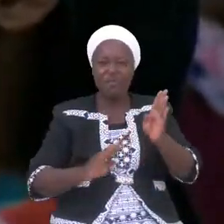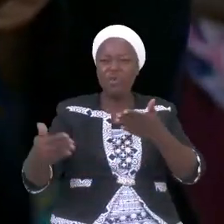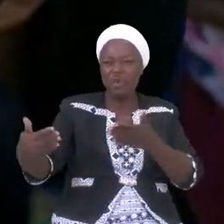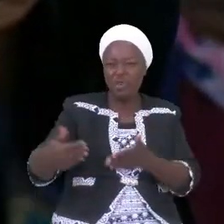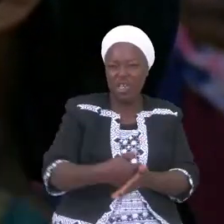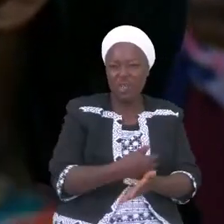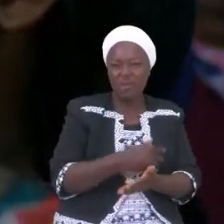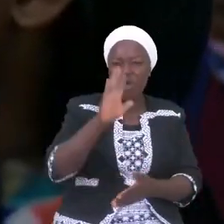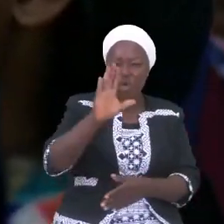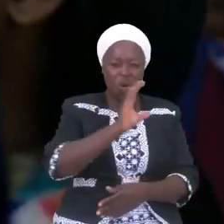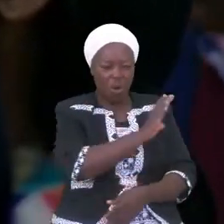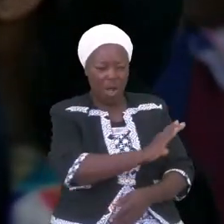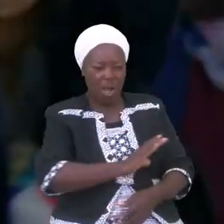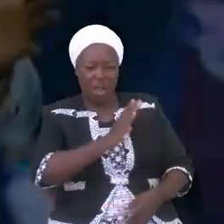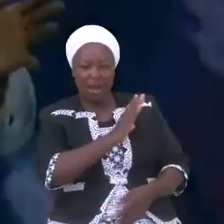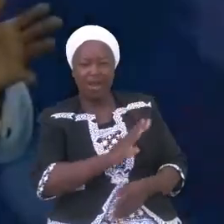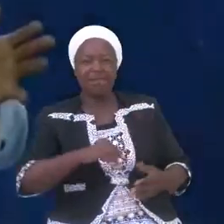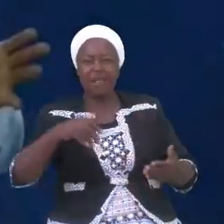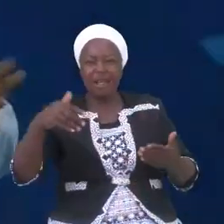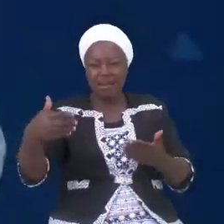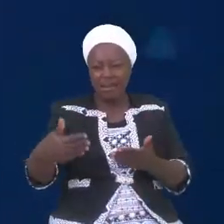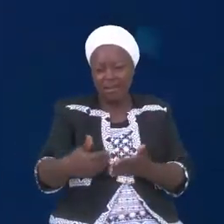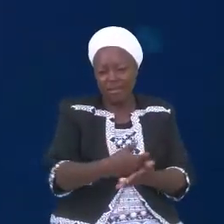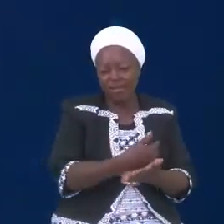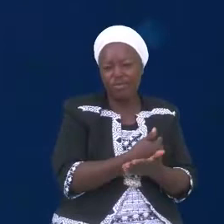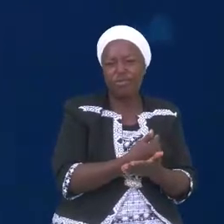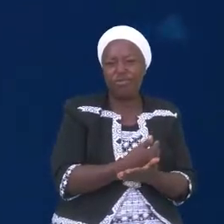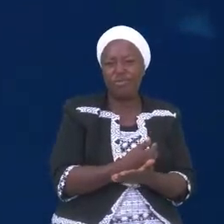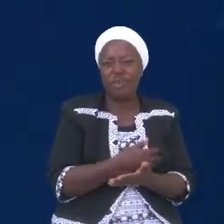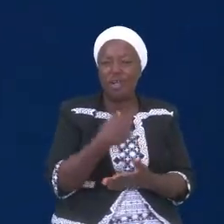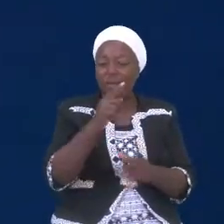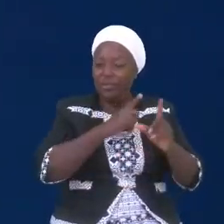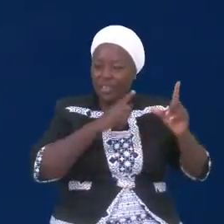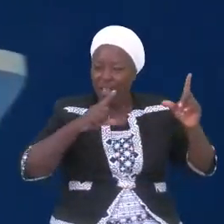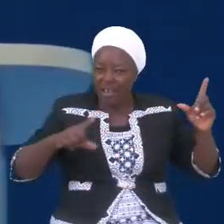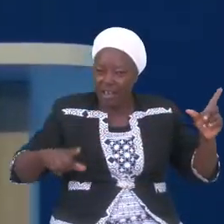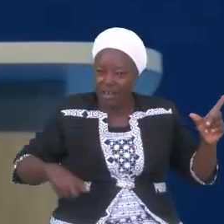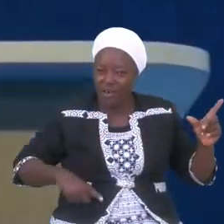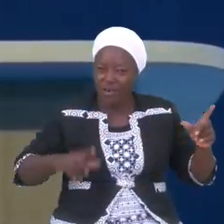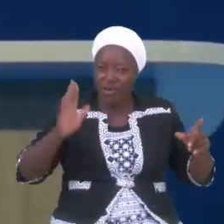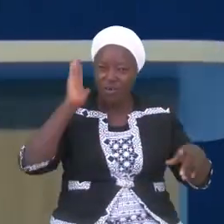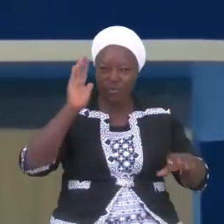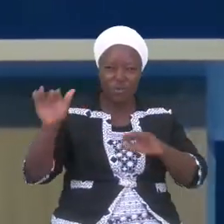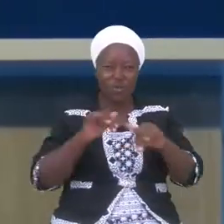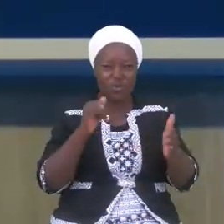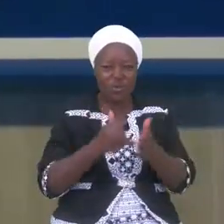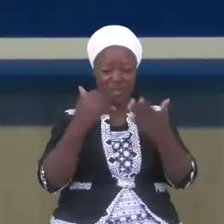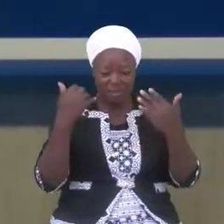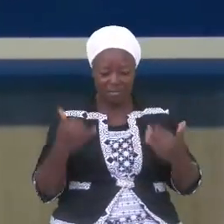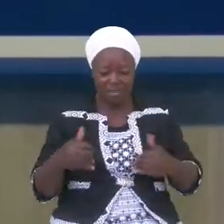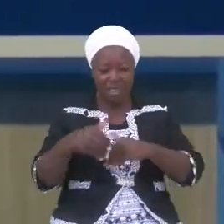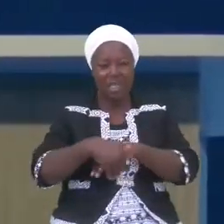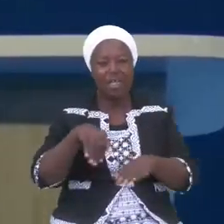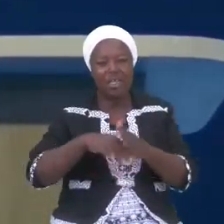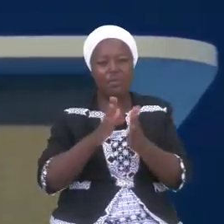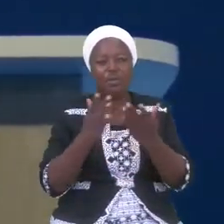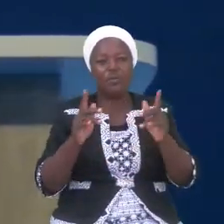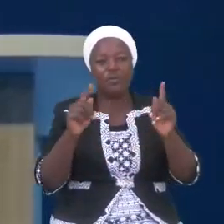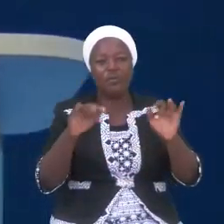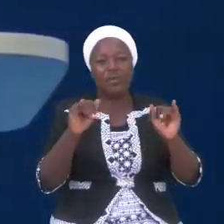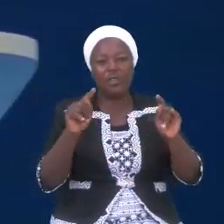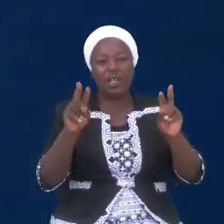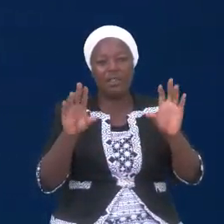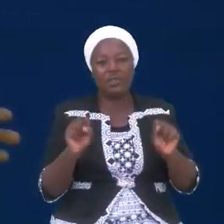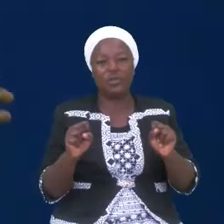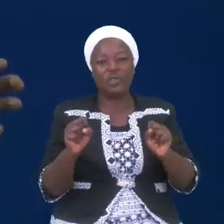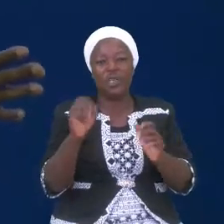Your character new. The Lord will do it tonight. Titus chapter 1,